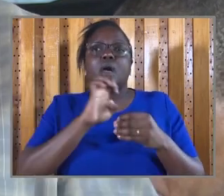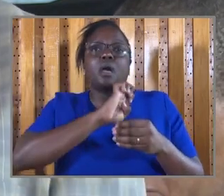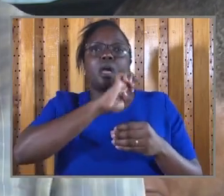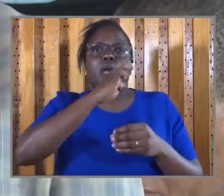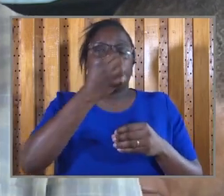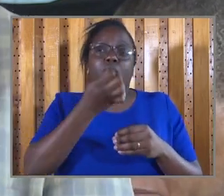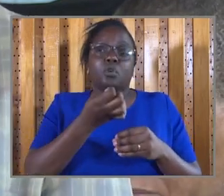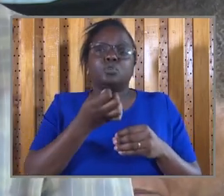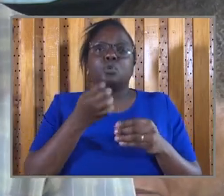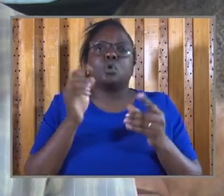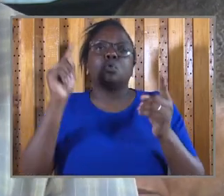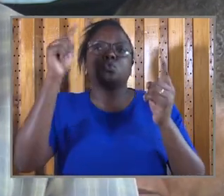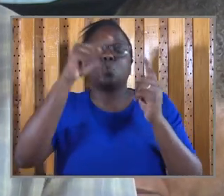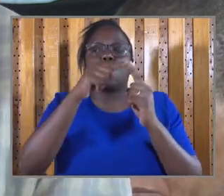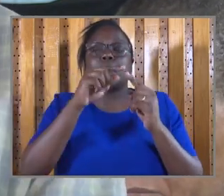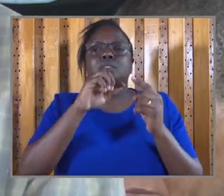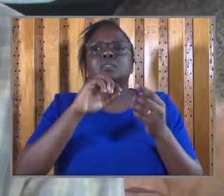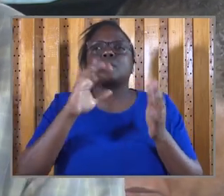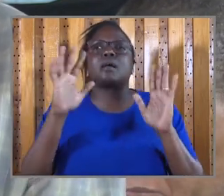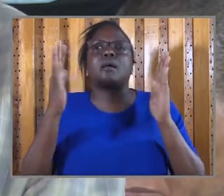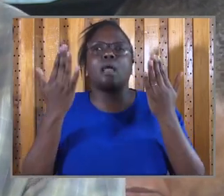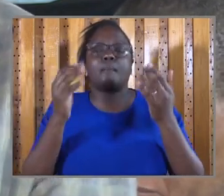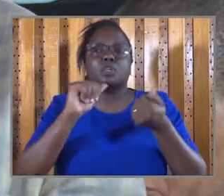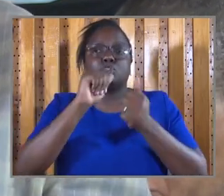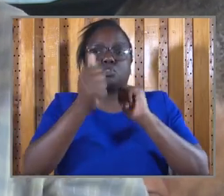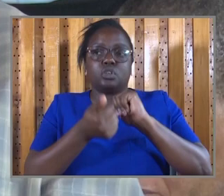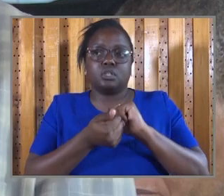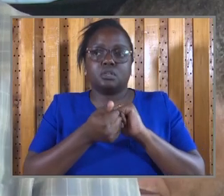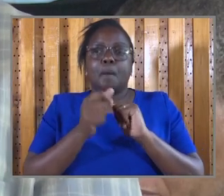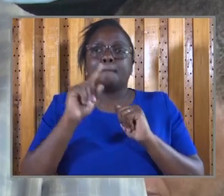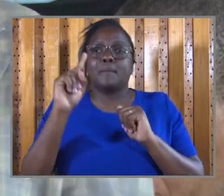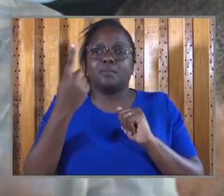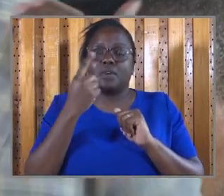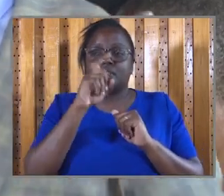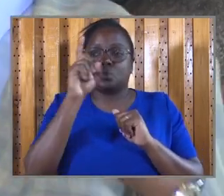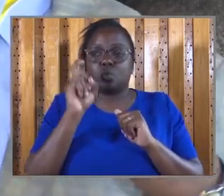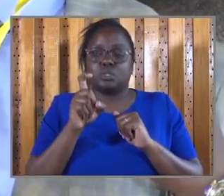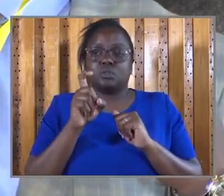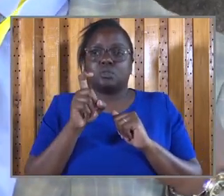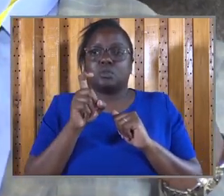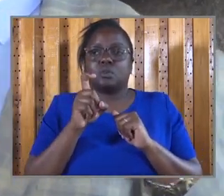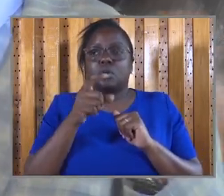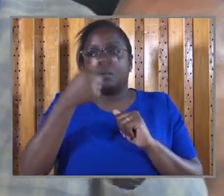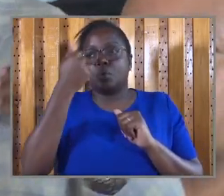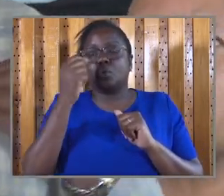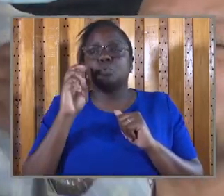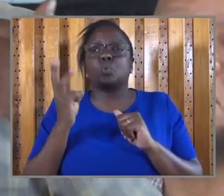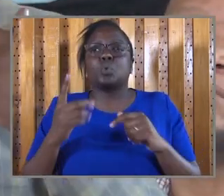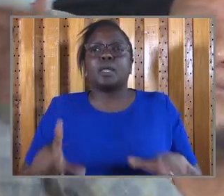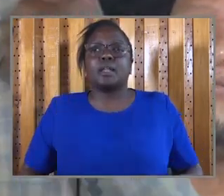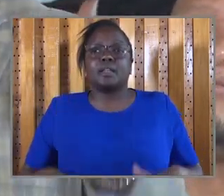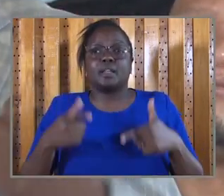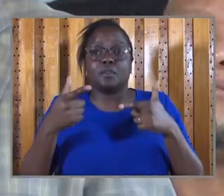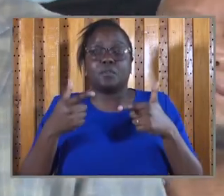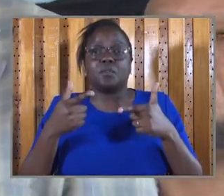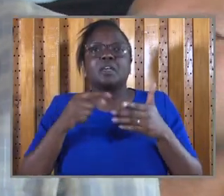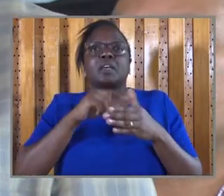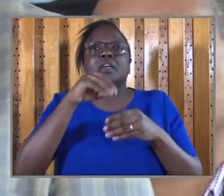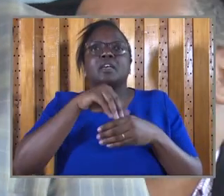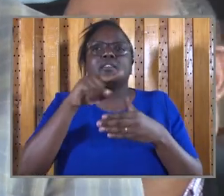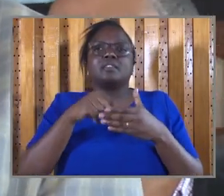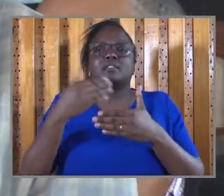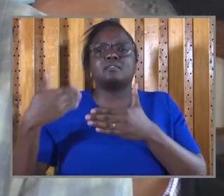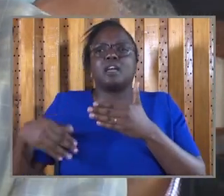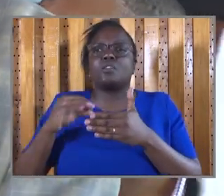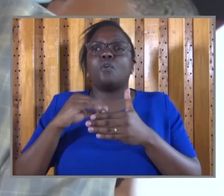towards dealing with climate change. Now, my first question, because we live in these sides of the world,